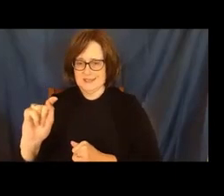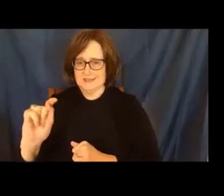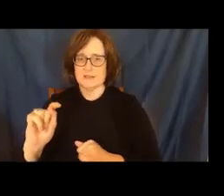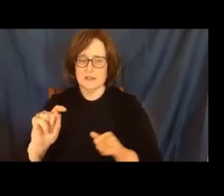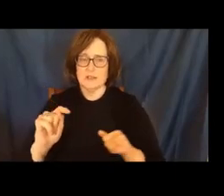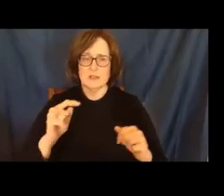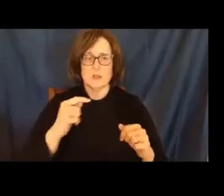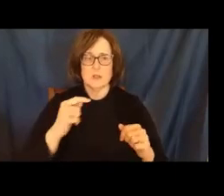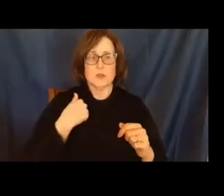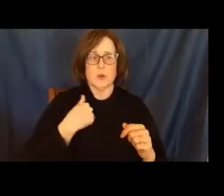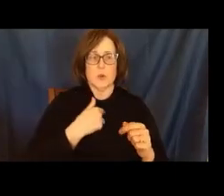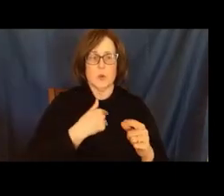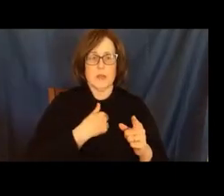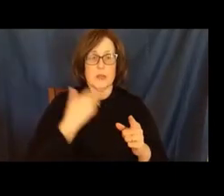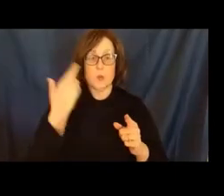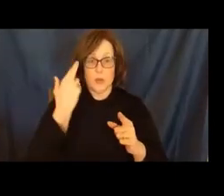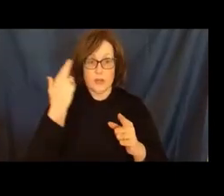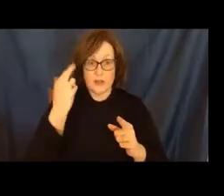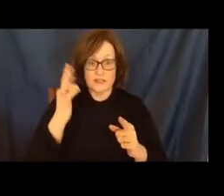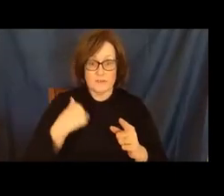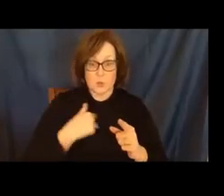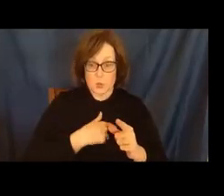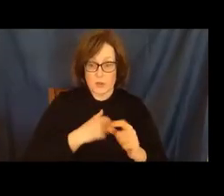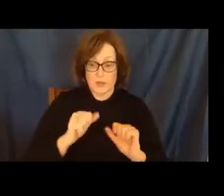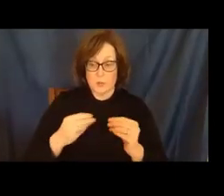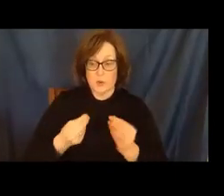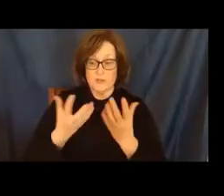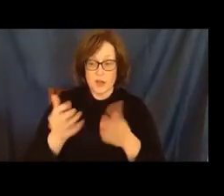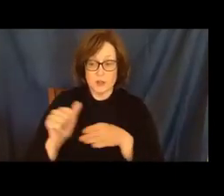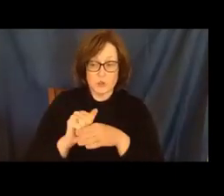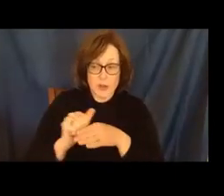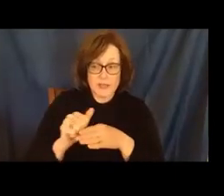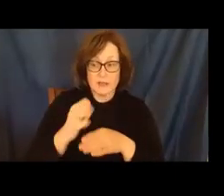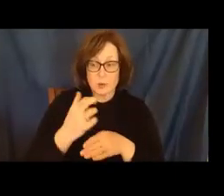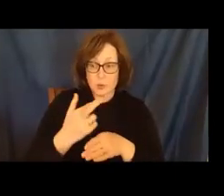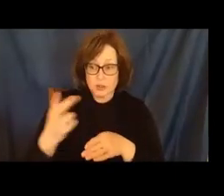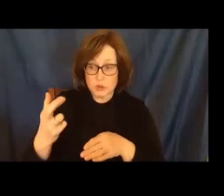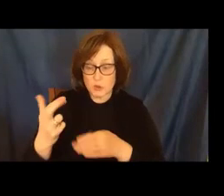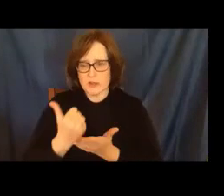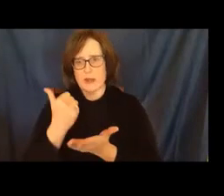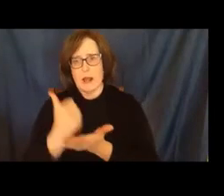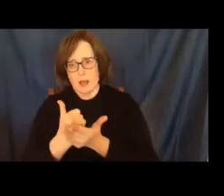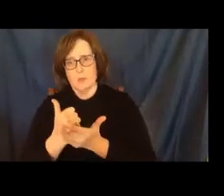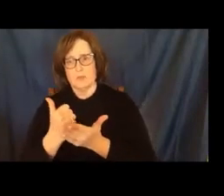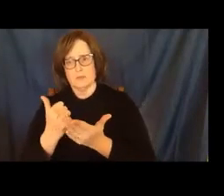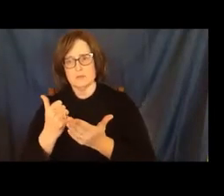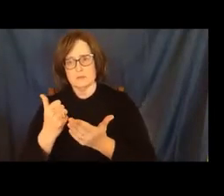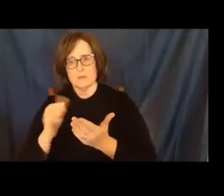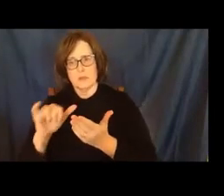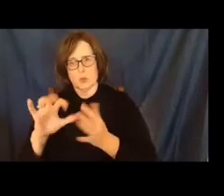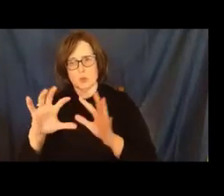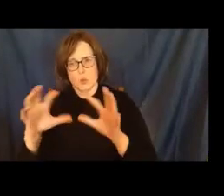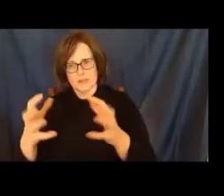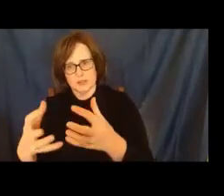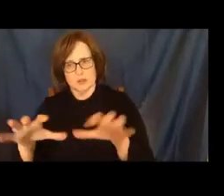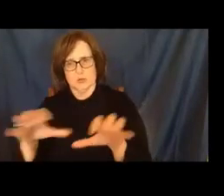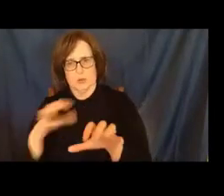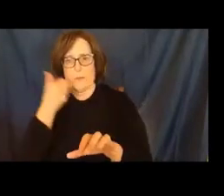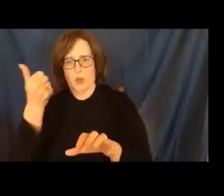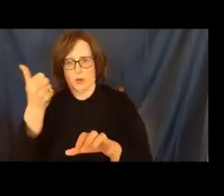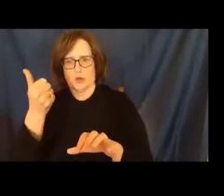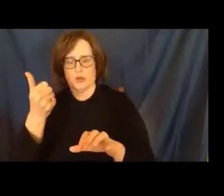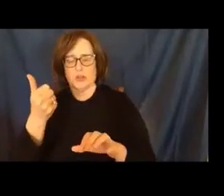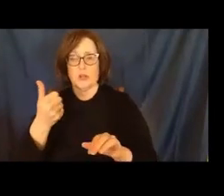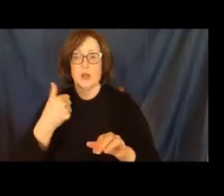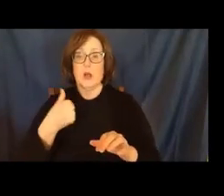of kickstart if we were able to provide training resources that would help transform workplace culture. Our toolkits were inspired by